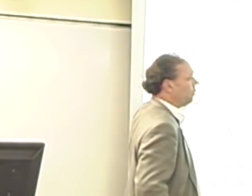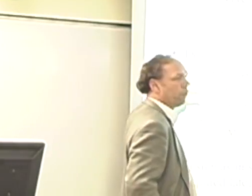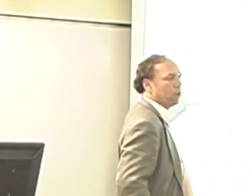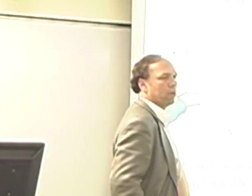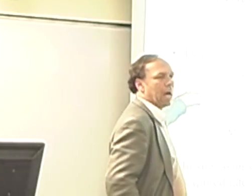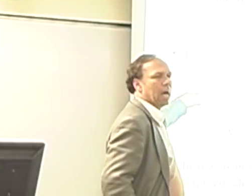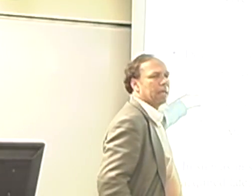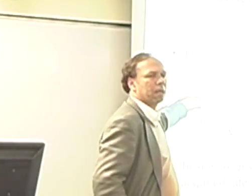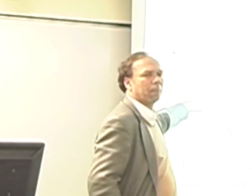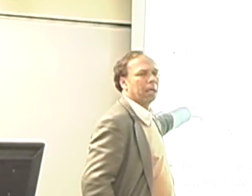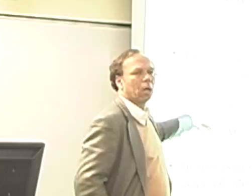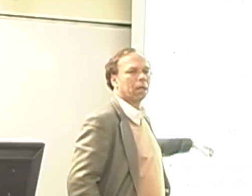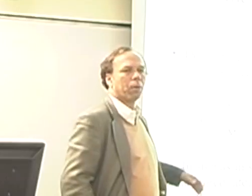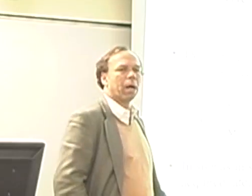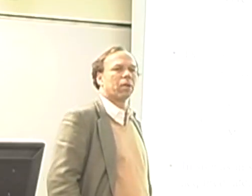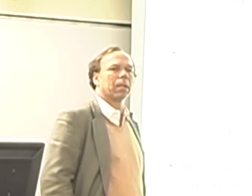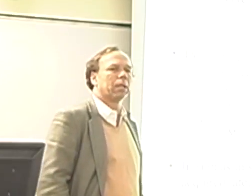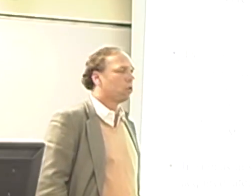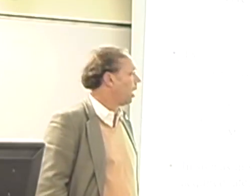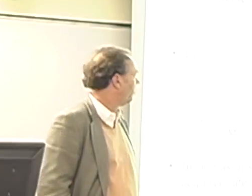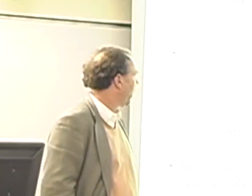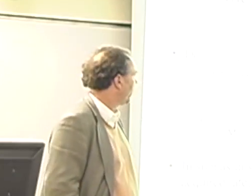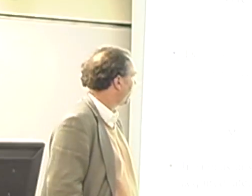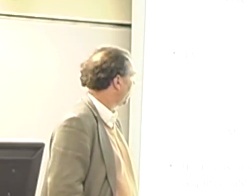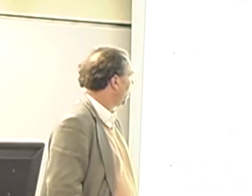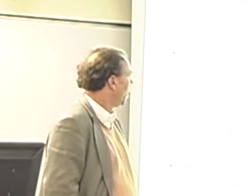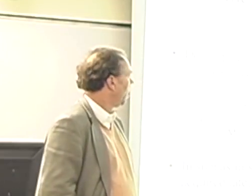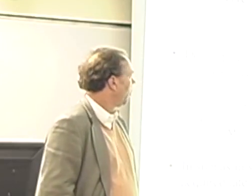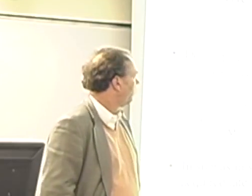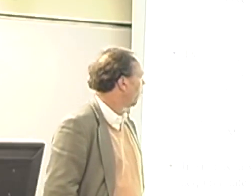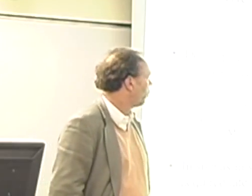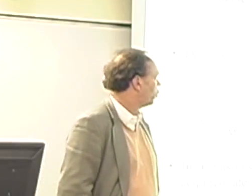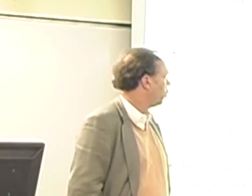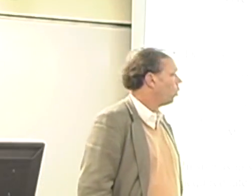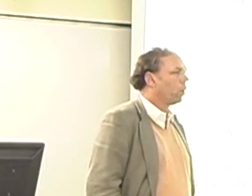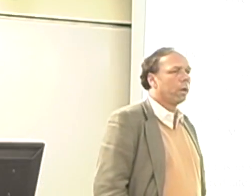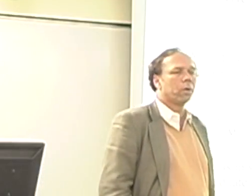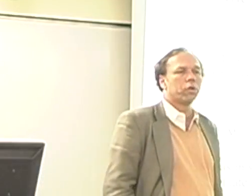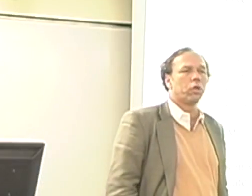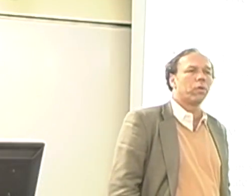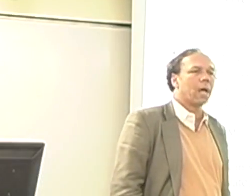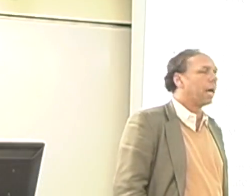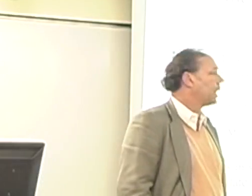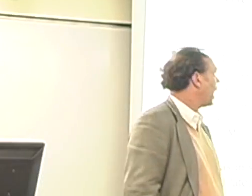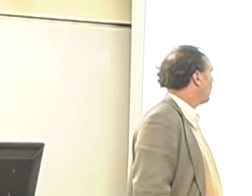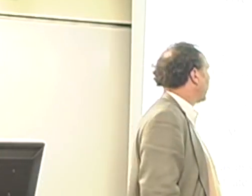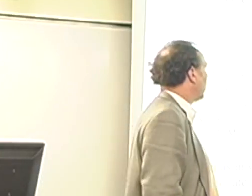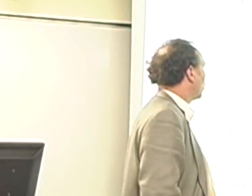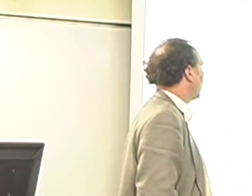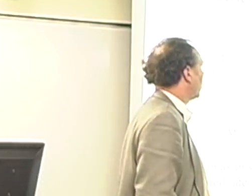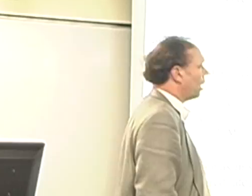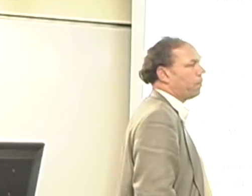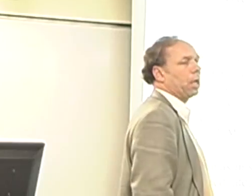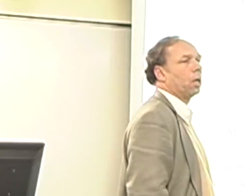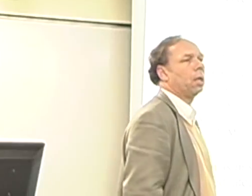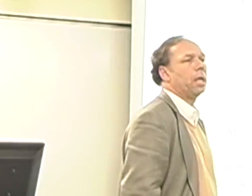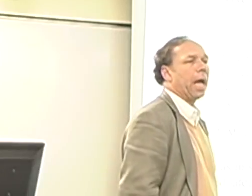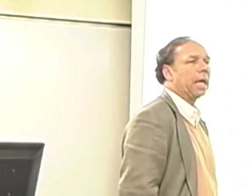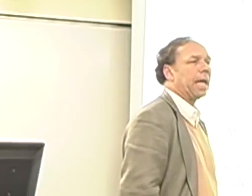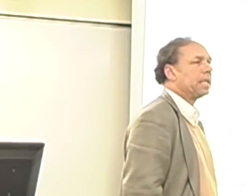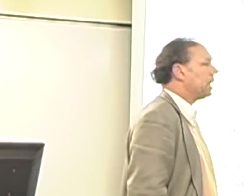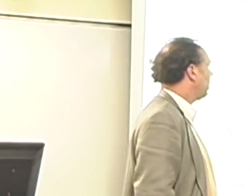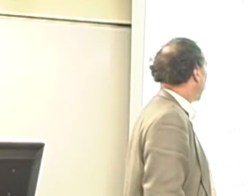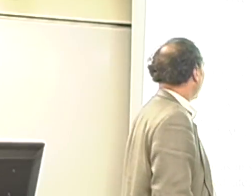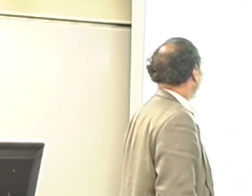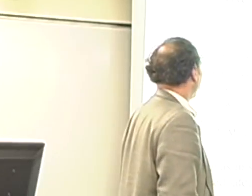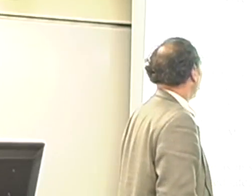words, first signs appear at approximately 12 months. First two-word or two-sign combinations appear